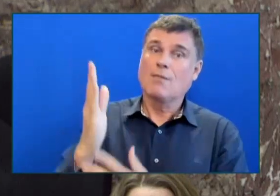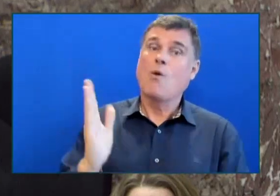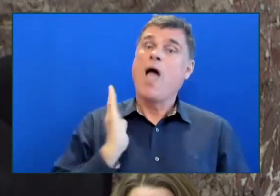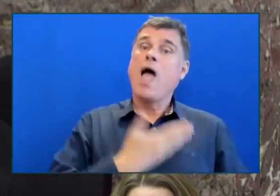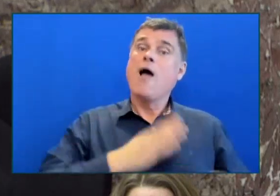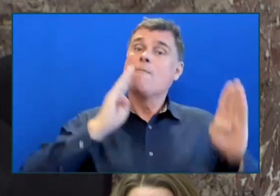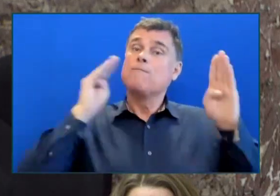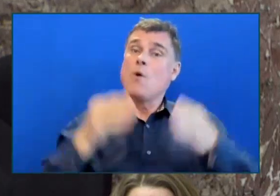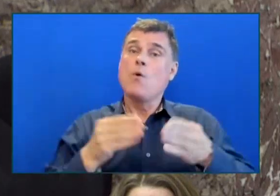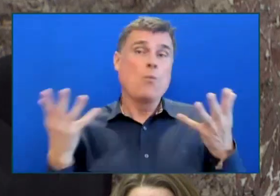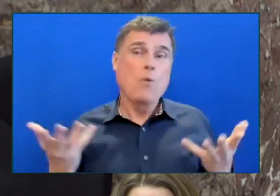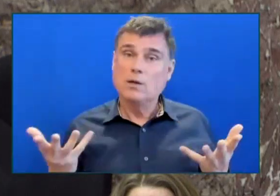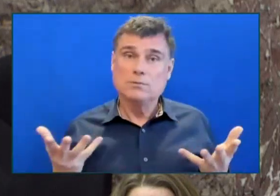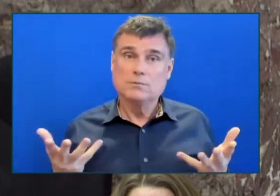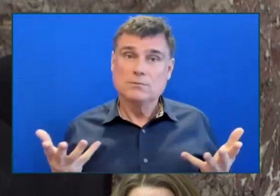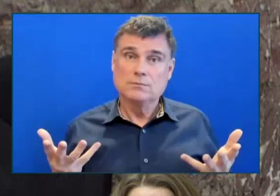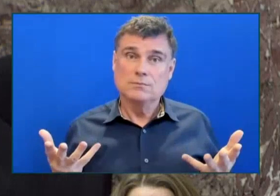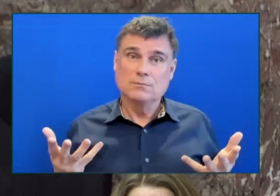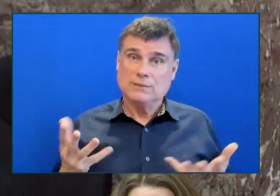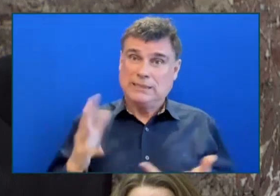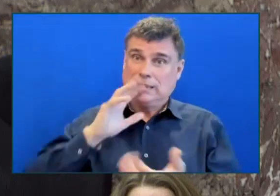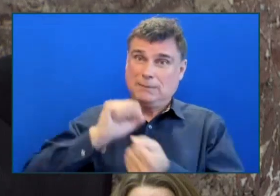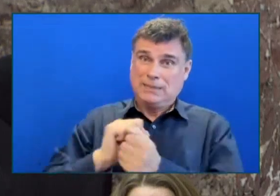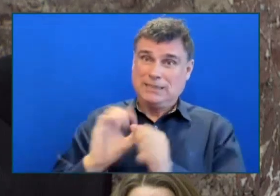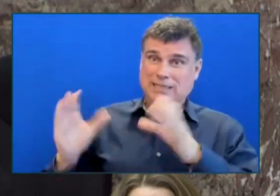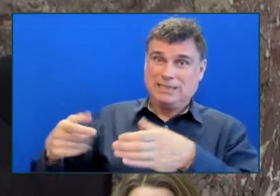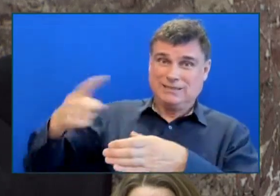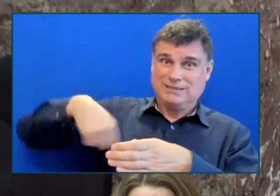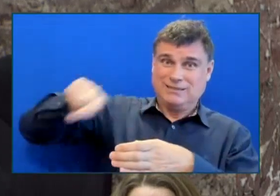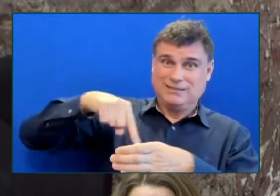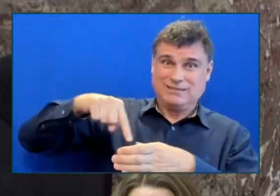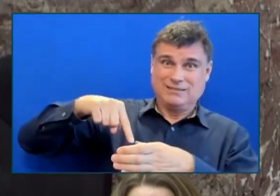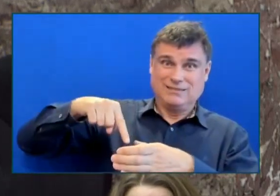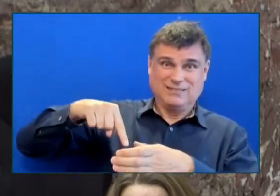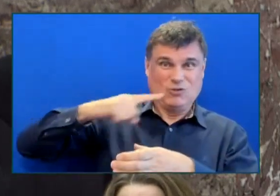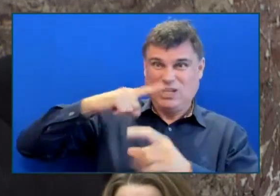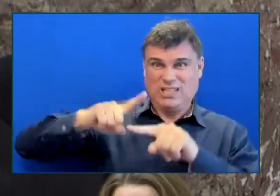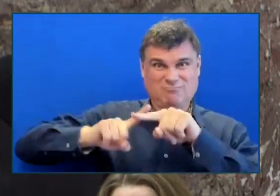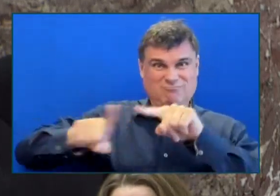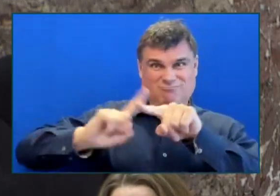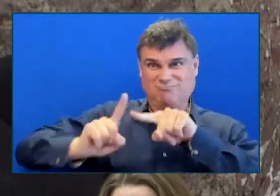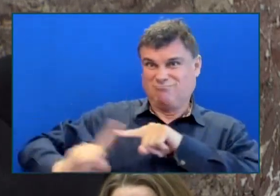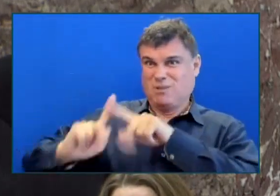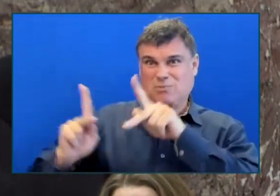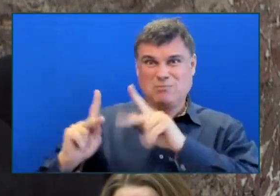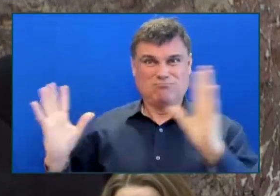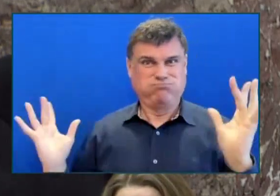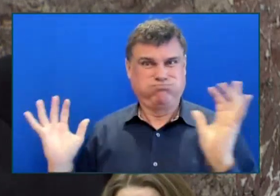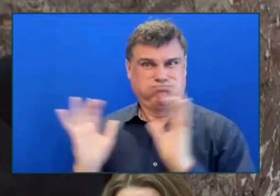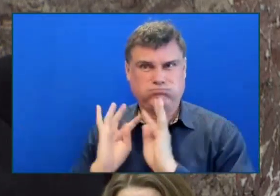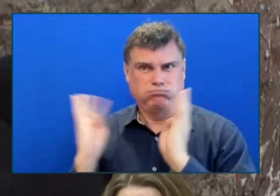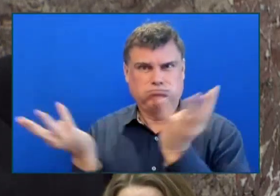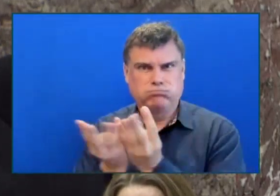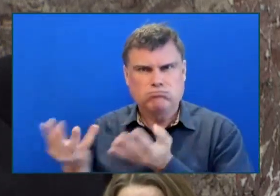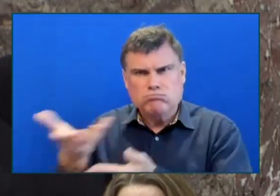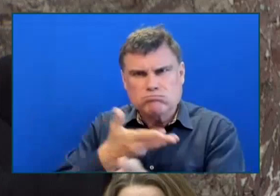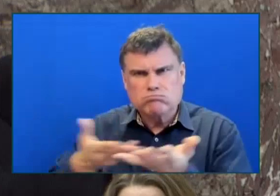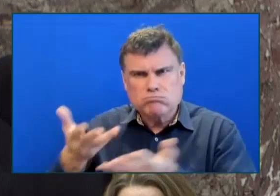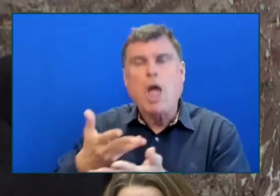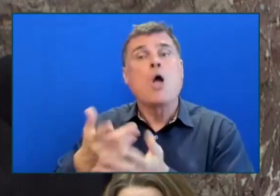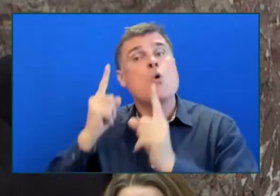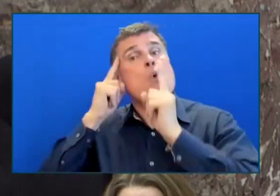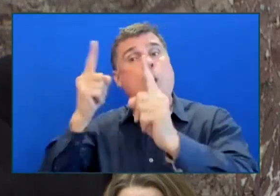Green Party that worked on that committee, was protecting patients, Honourable Speaker. And that's exactly what the legislation